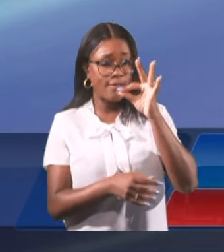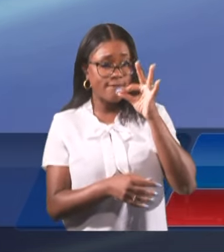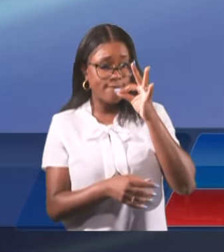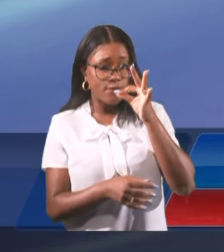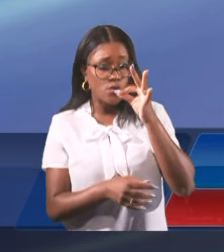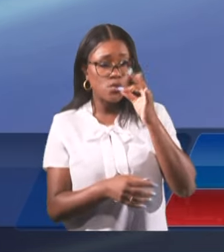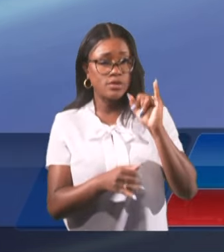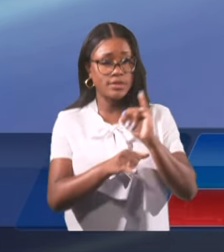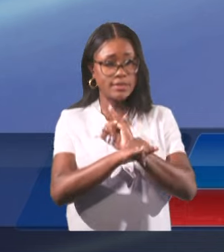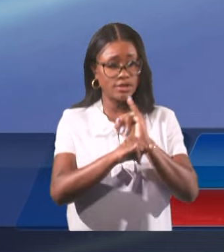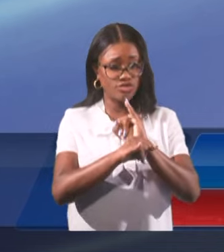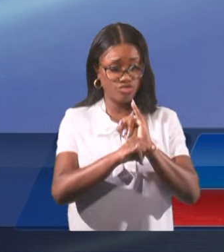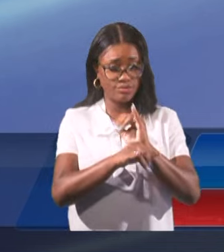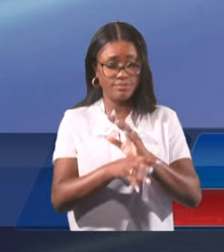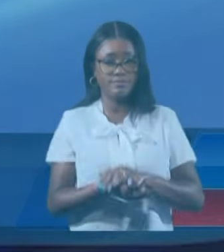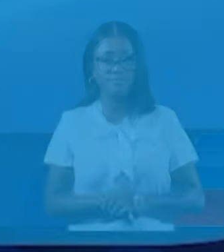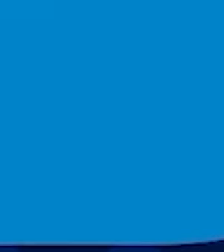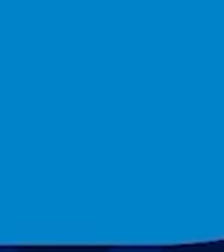hospitality industry.